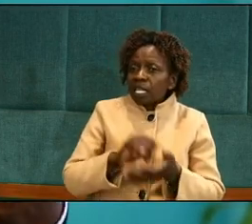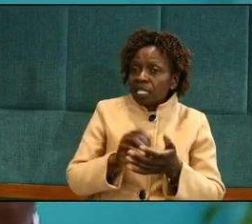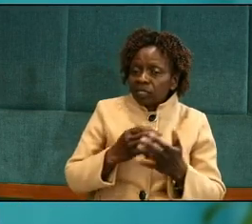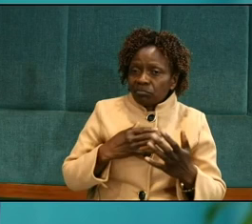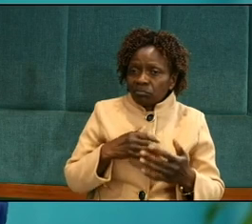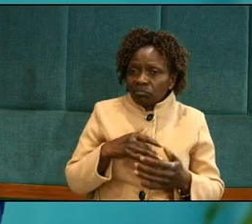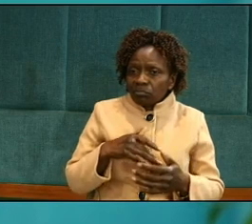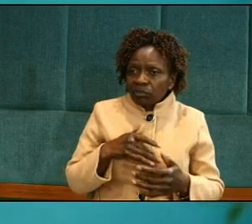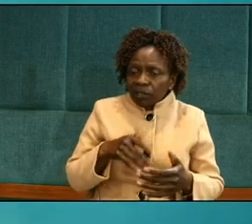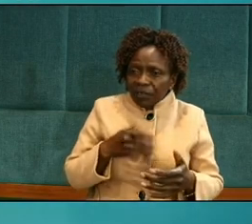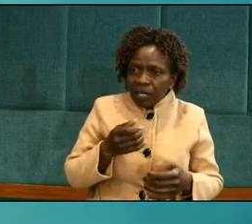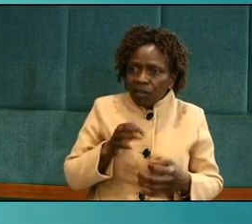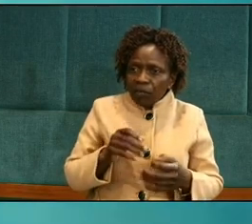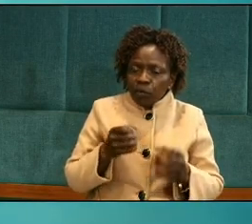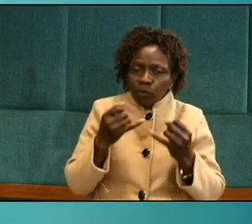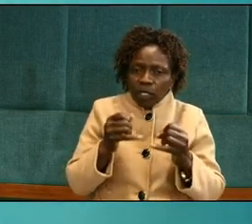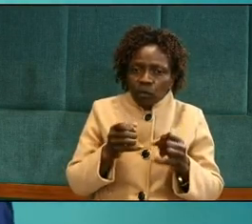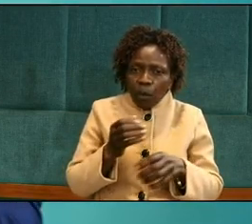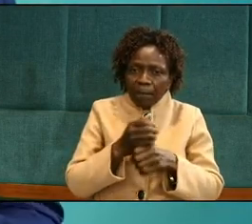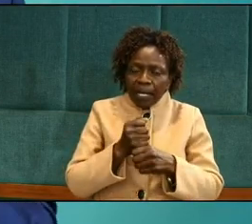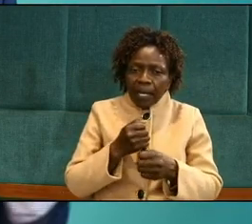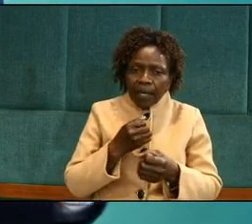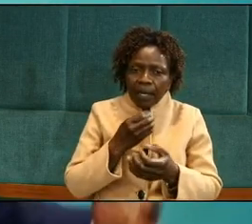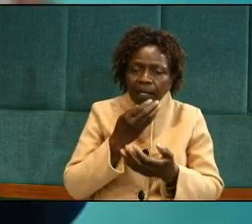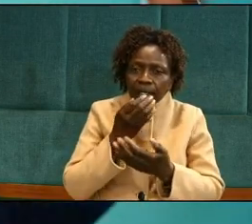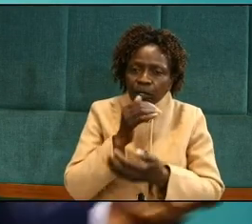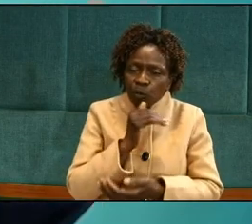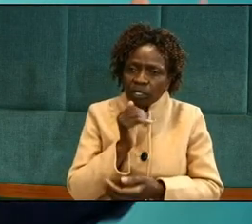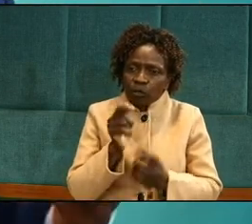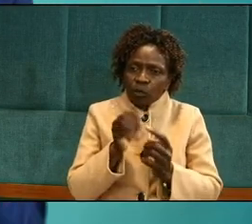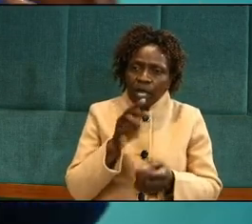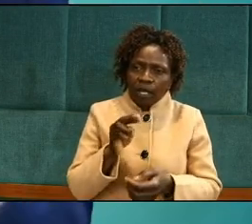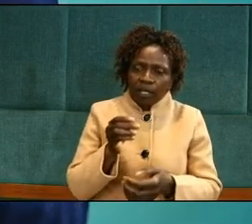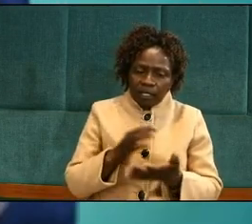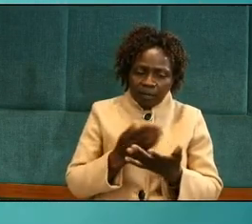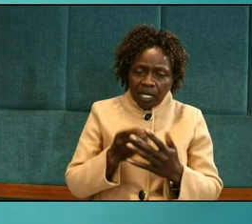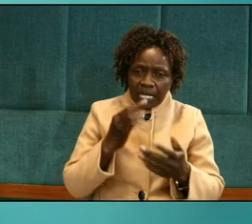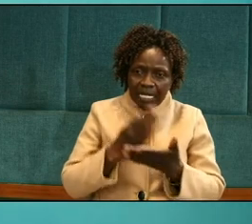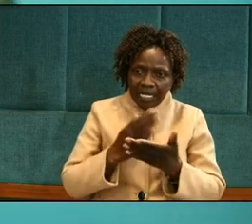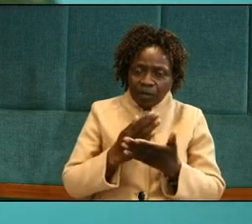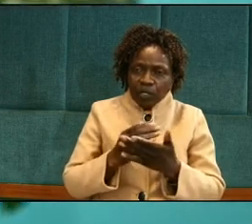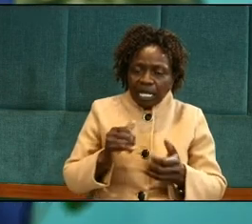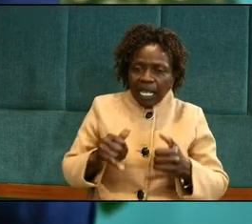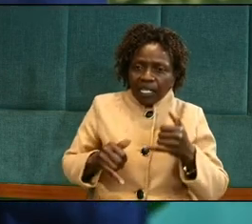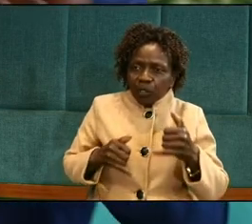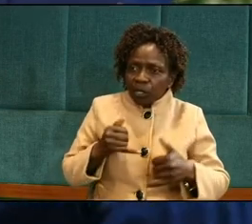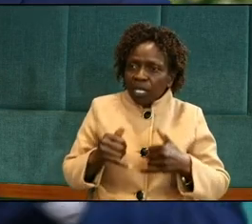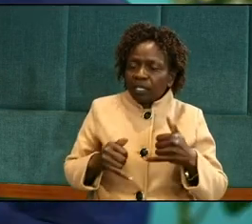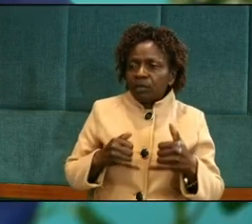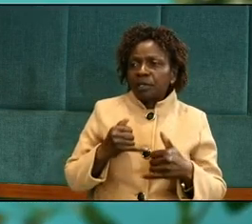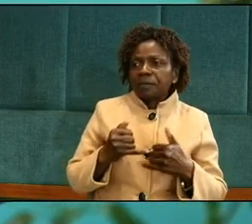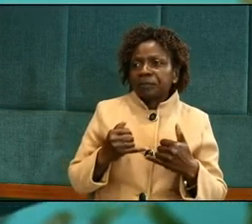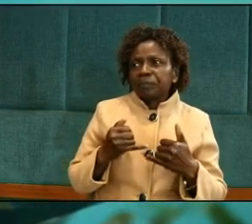thrill of trying to make a proposal to her was something that really was an enjoying,